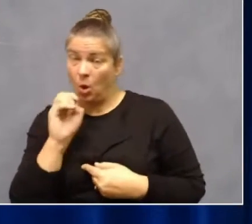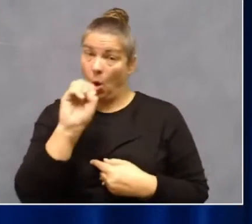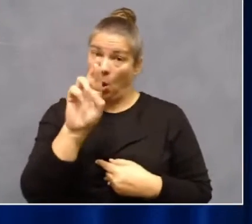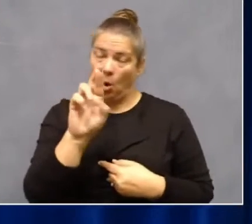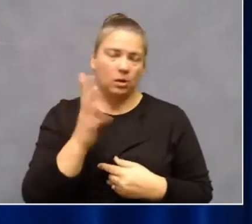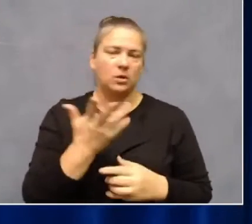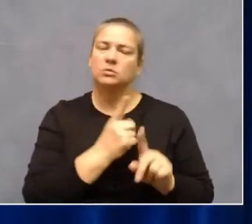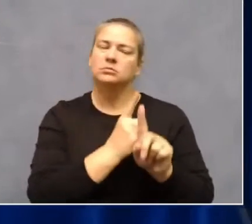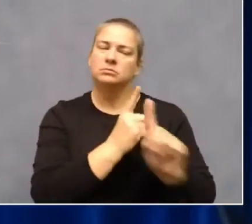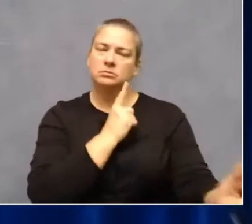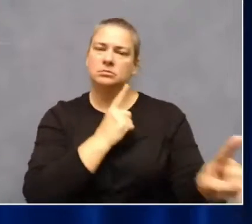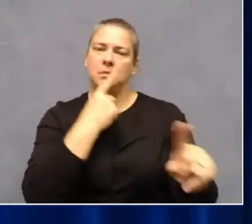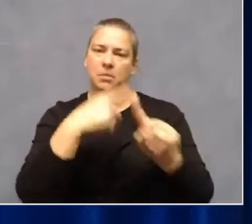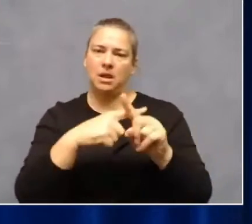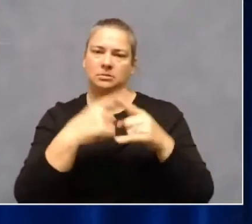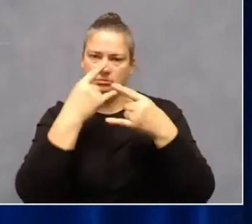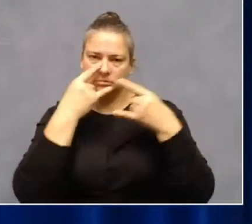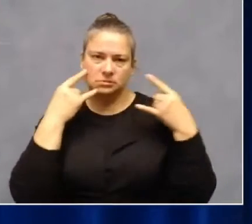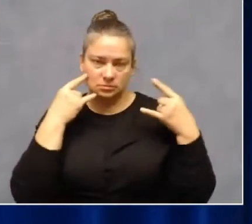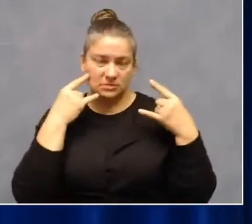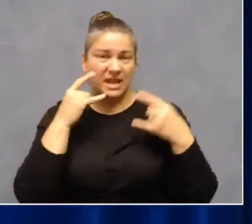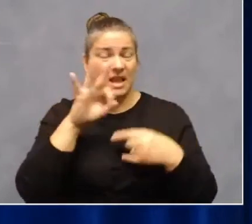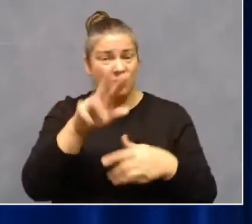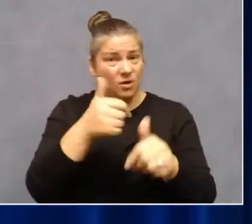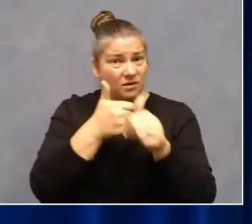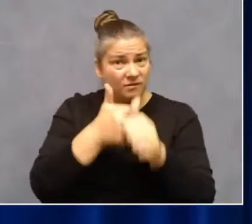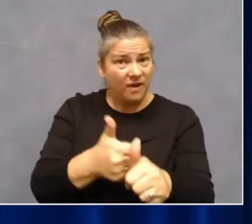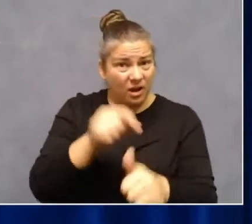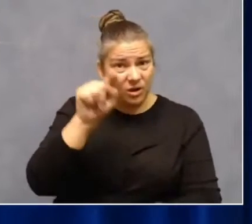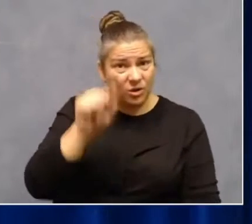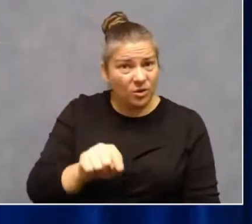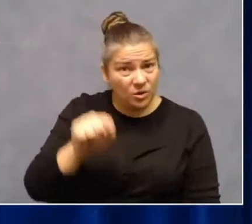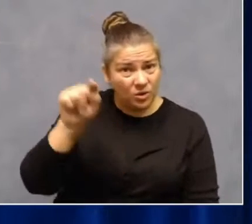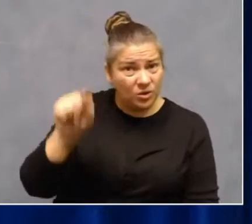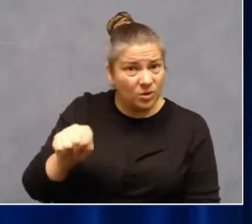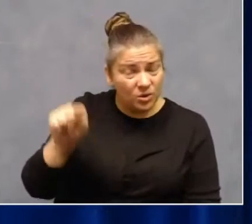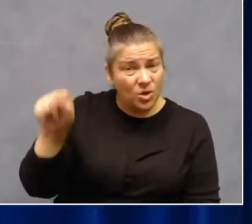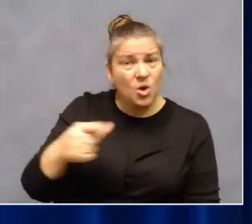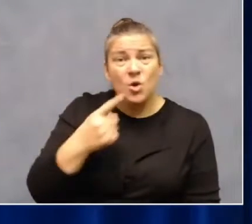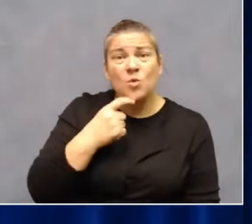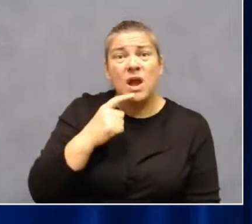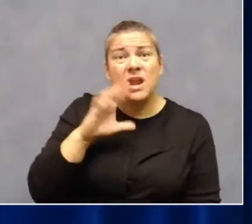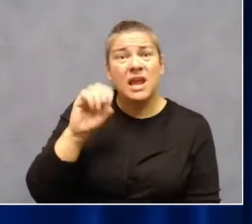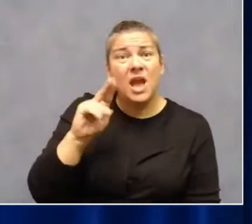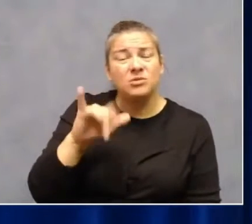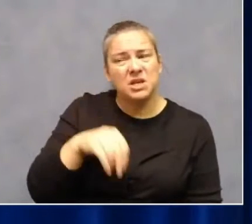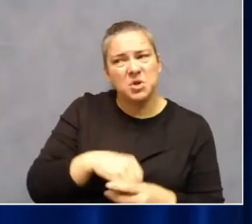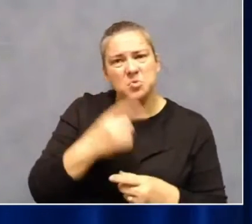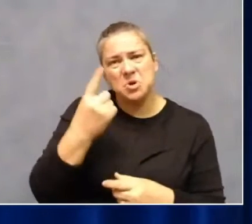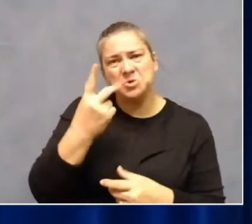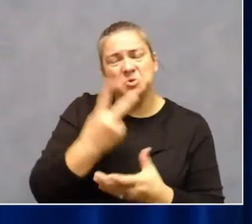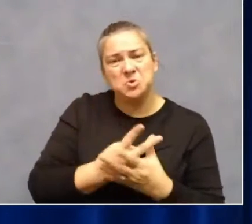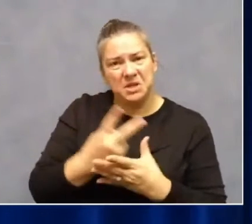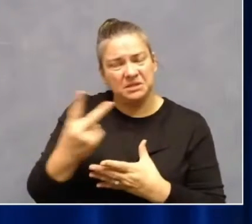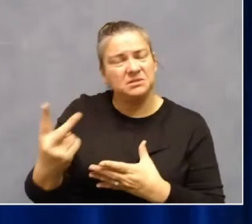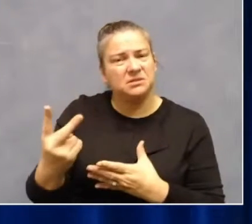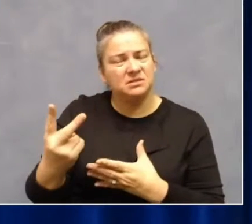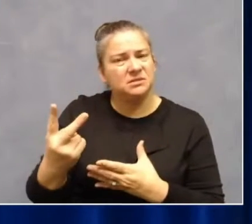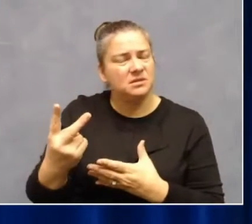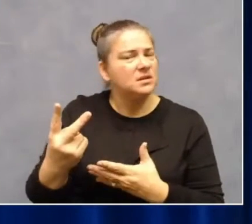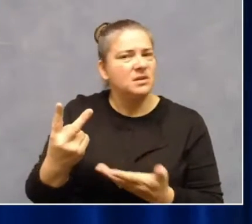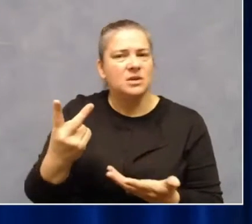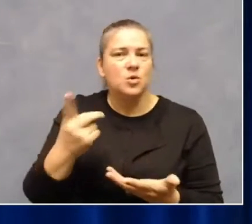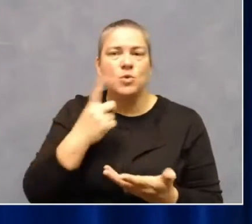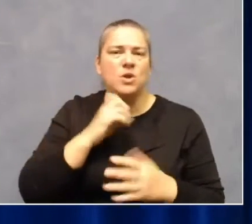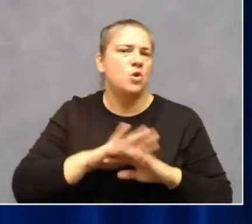could get this under control, and if we followed these things, those red counties within 1 to 2 weeks, like the governor said, would not be red anymore.